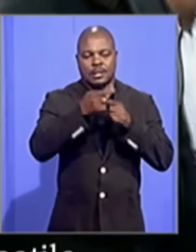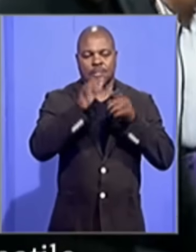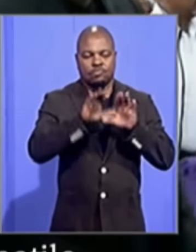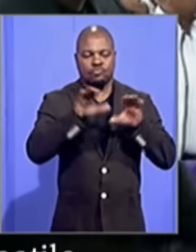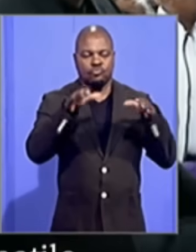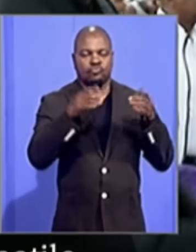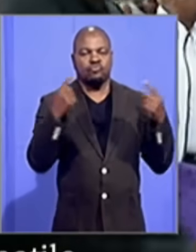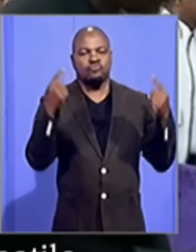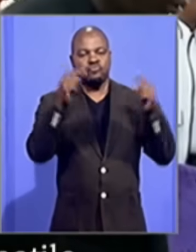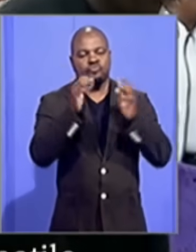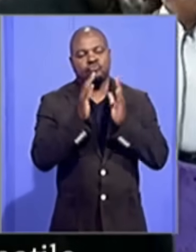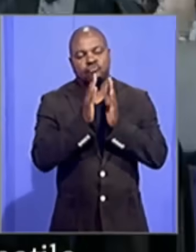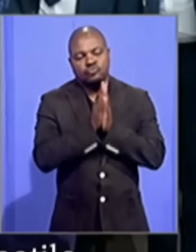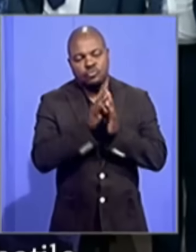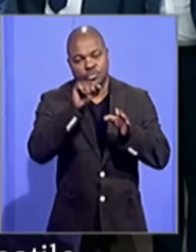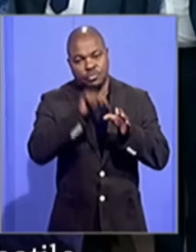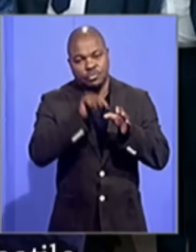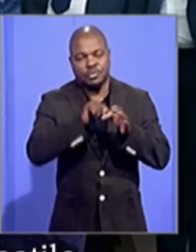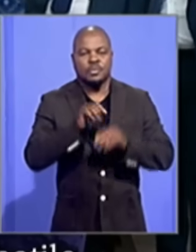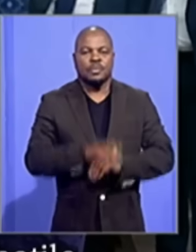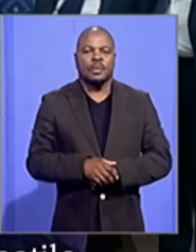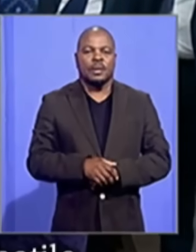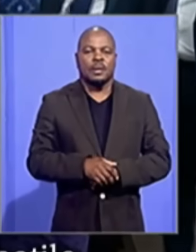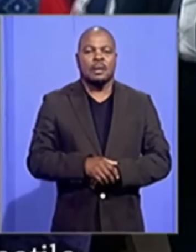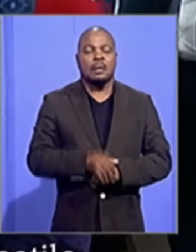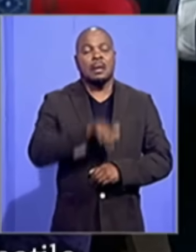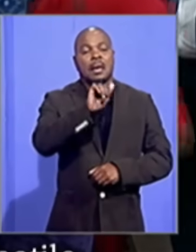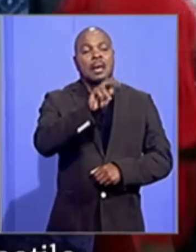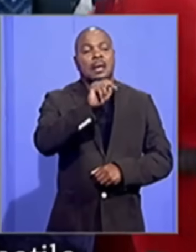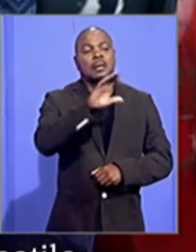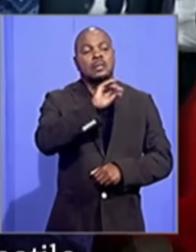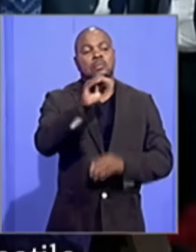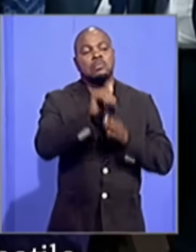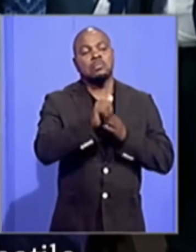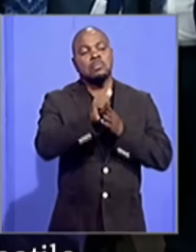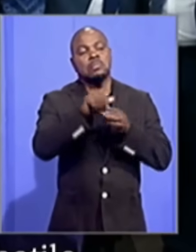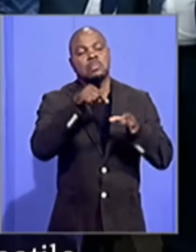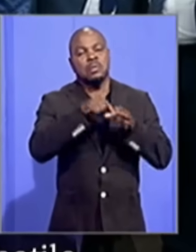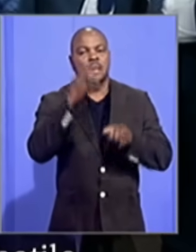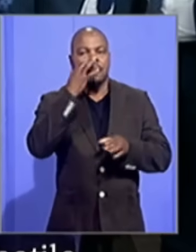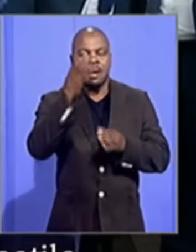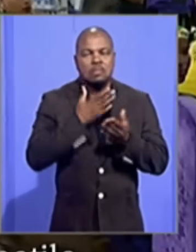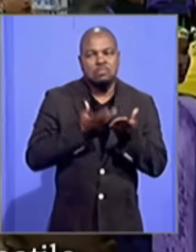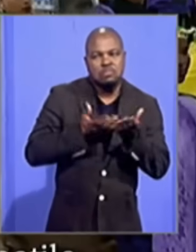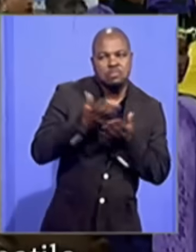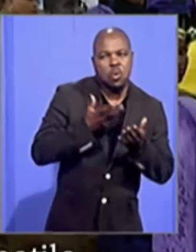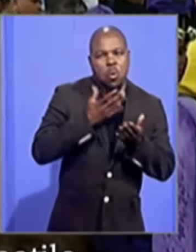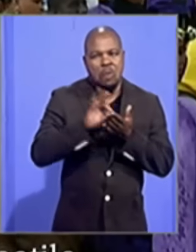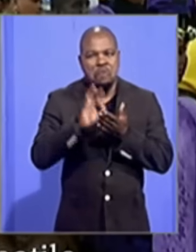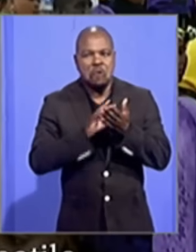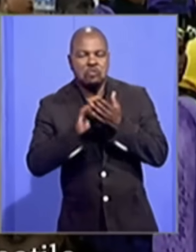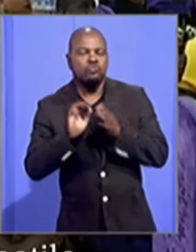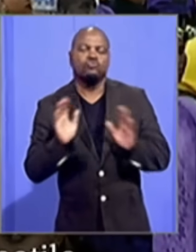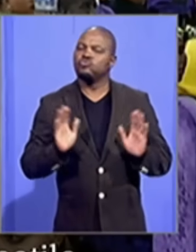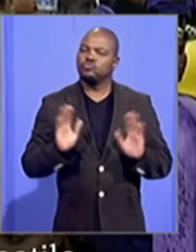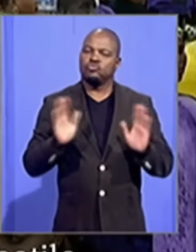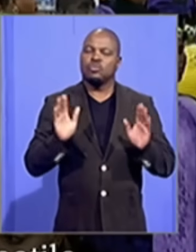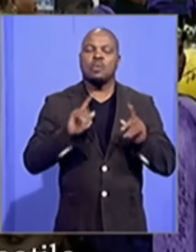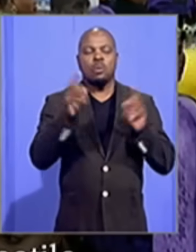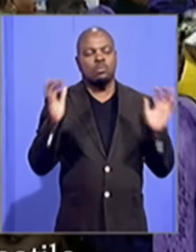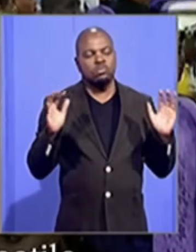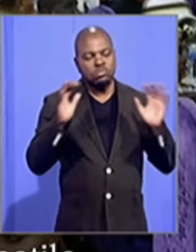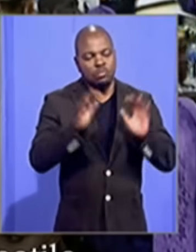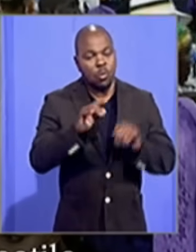tsenetse tirelo Modimo. Baeteledipele ba ANC ba re seno ga se go ingokela ke monokeng ya batlhophi fela ba dira seno ka ntlha